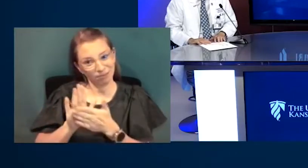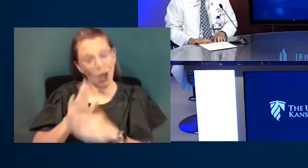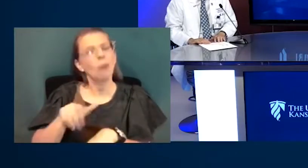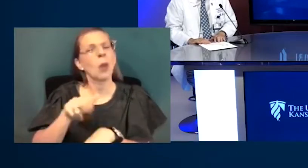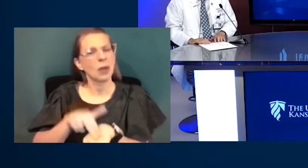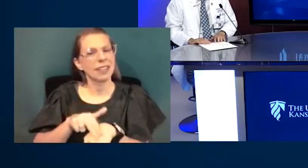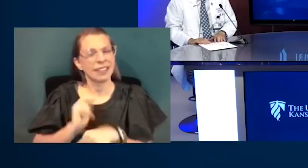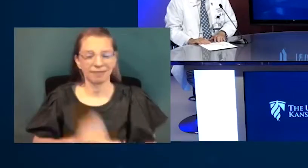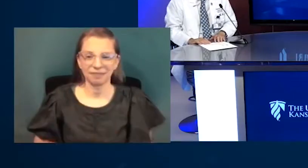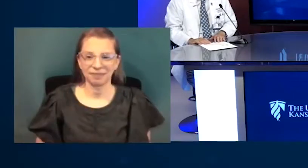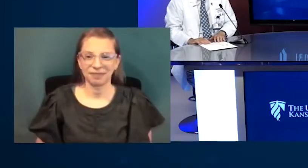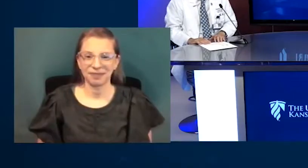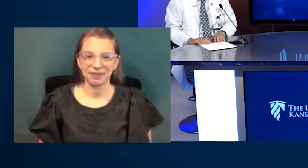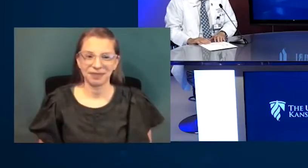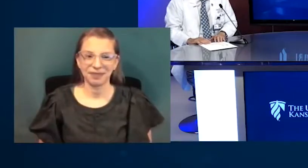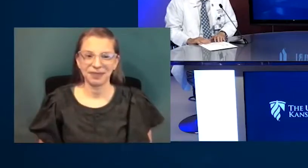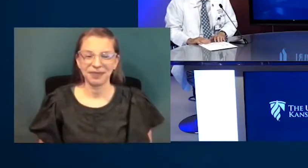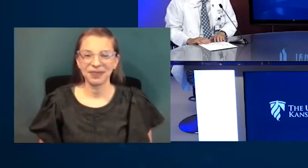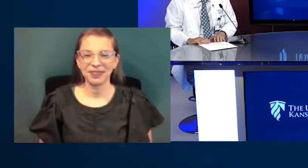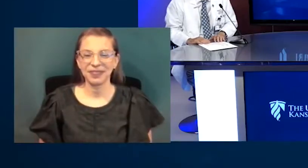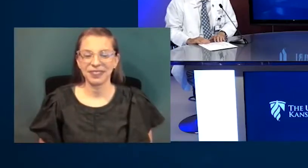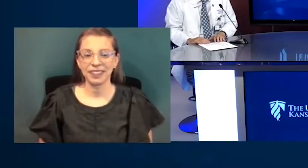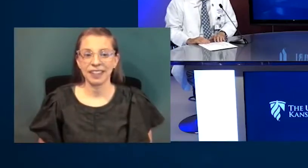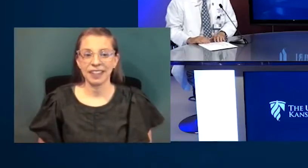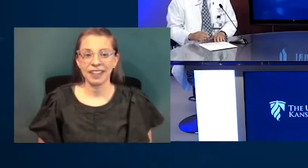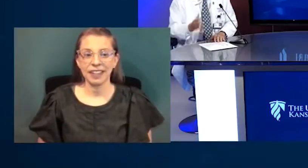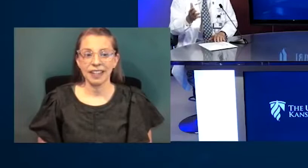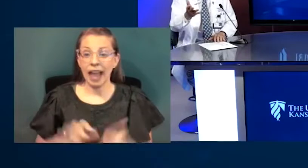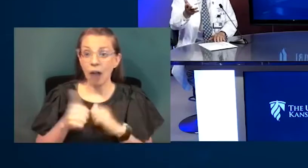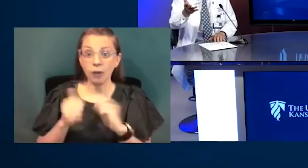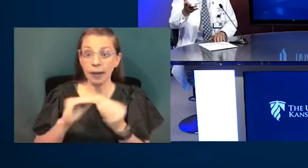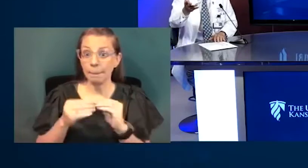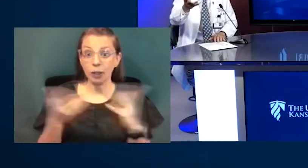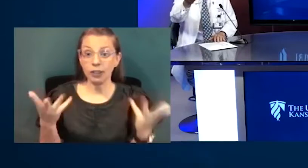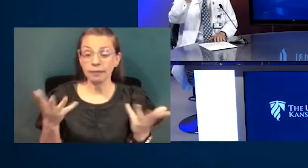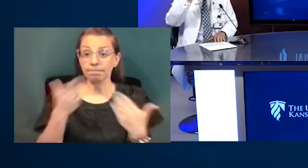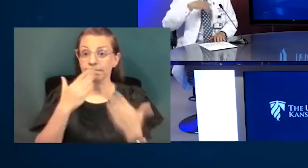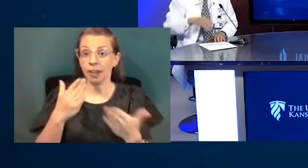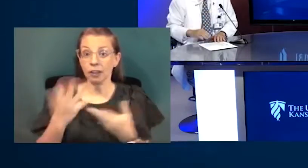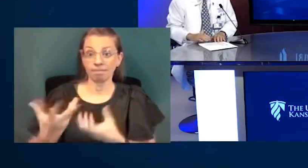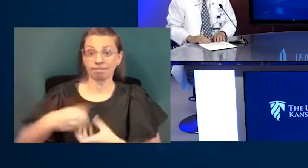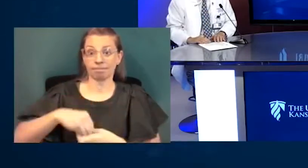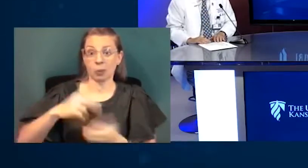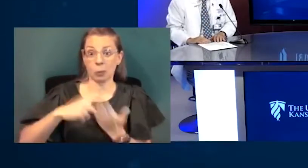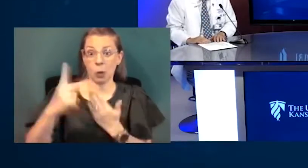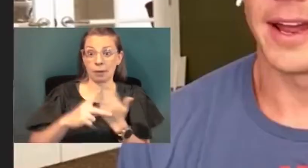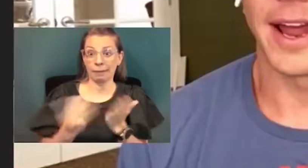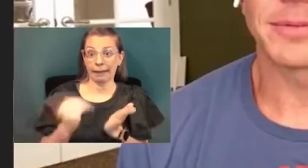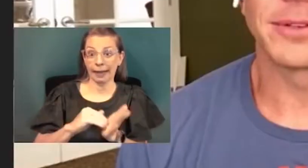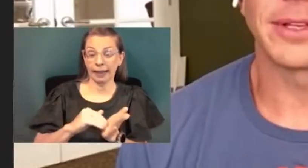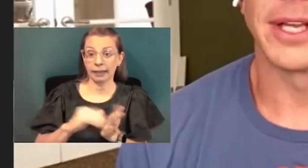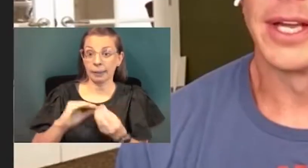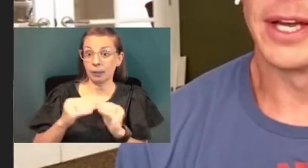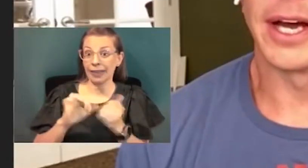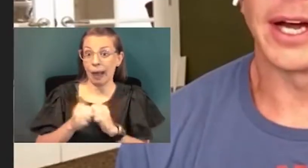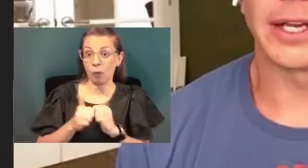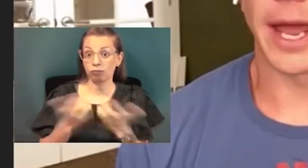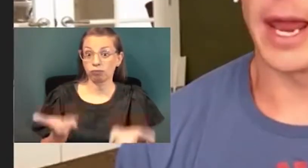Jayhawk. Always. All right. So how are we doing? How are the numbers, man? And thanks for being part of the program again. How are we doing there? Yeah,